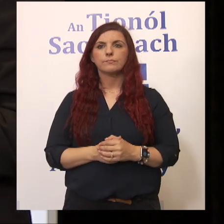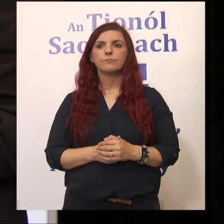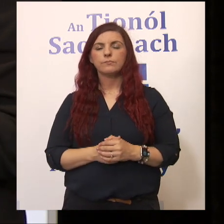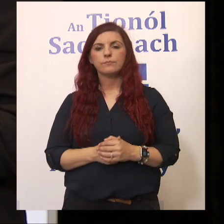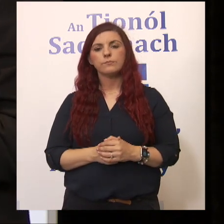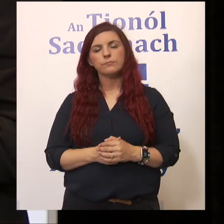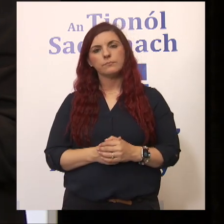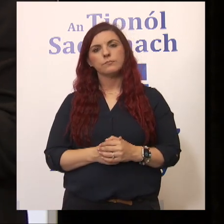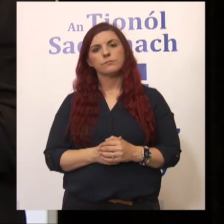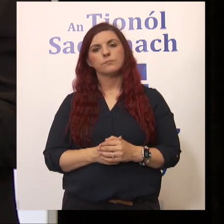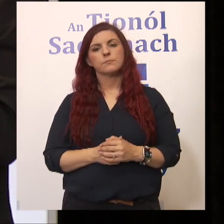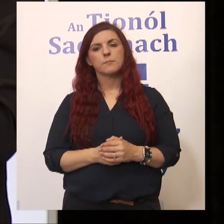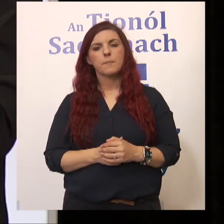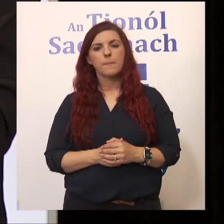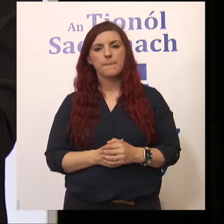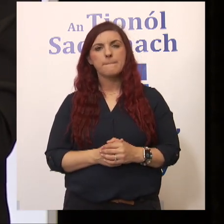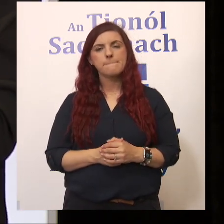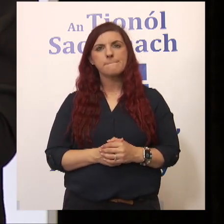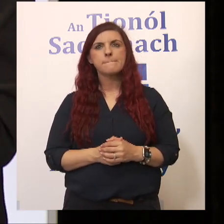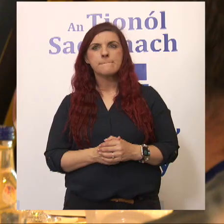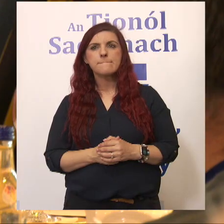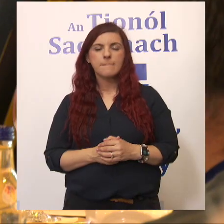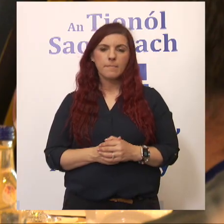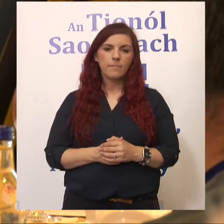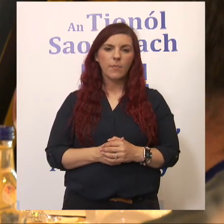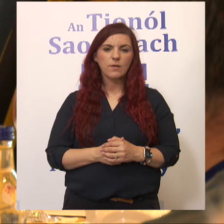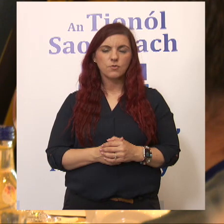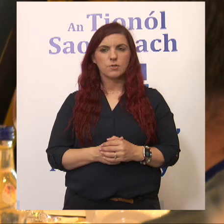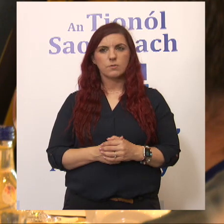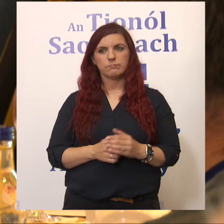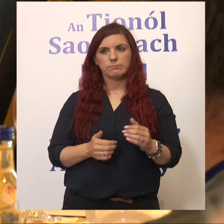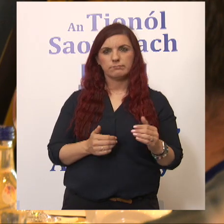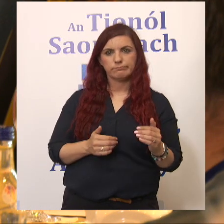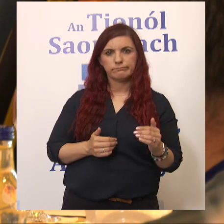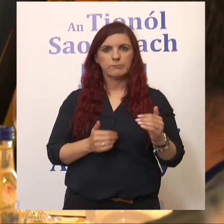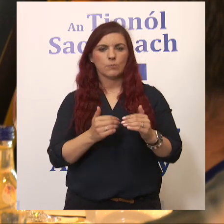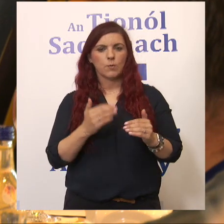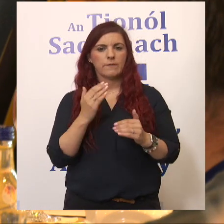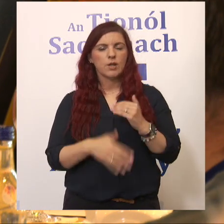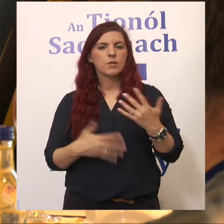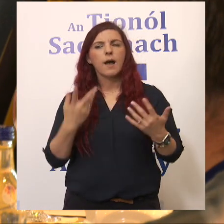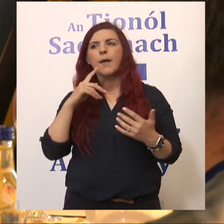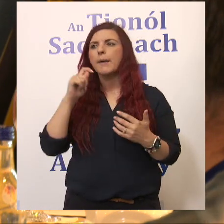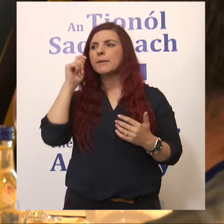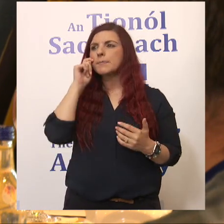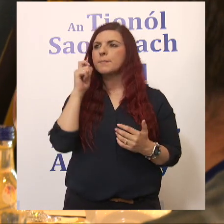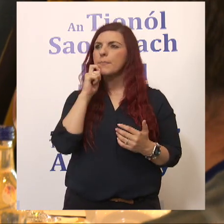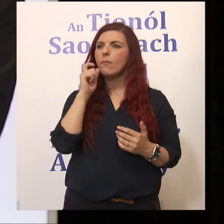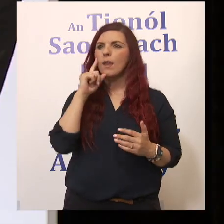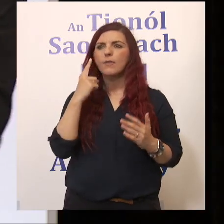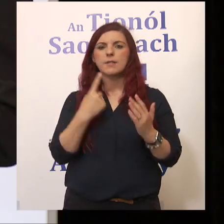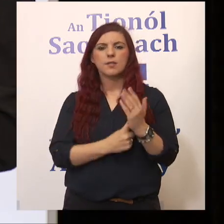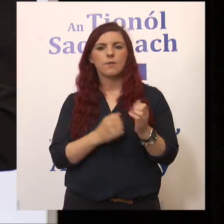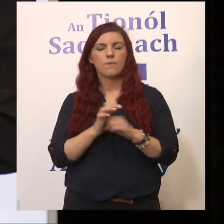the past. So I think, you know, just by way of finishing, Chair, just to say, I think the decision for